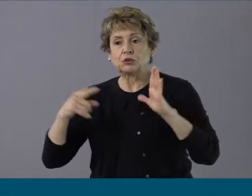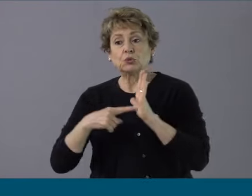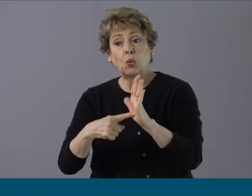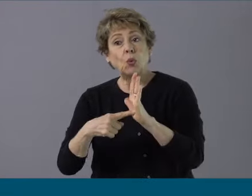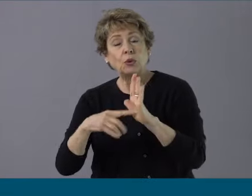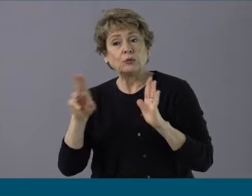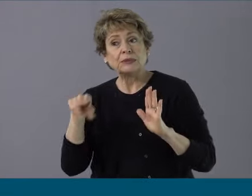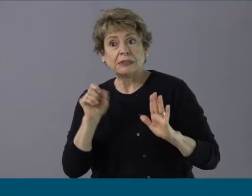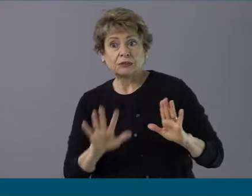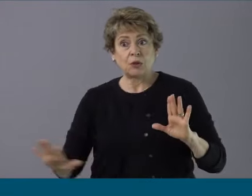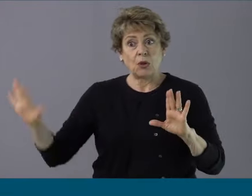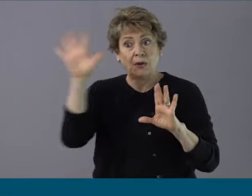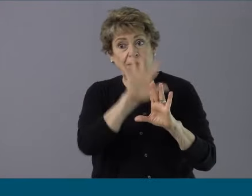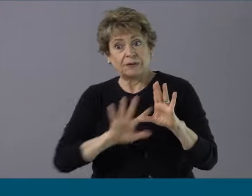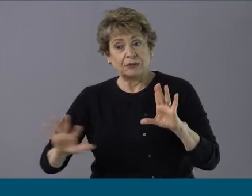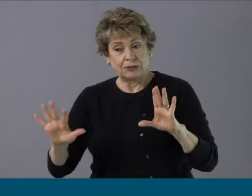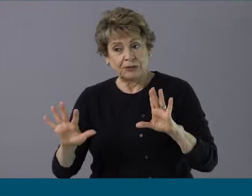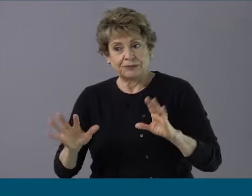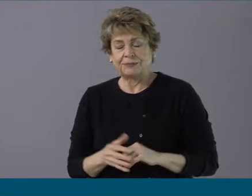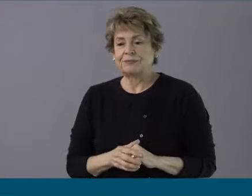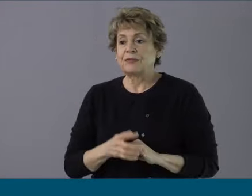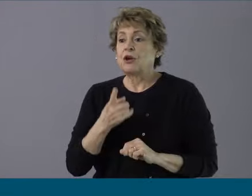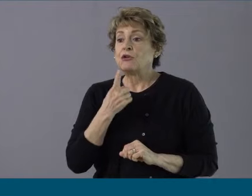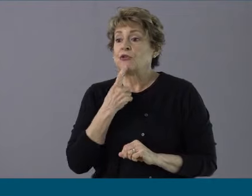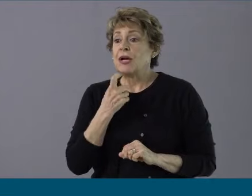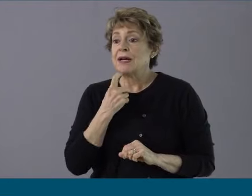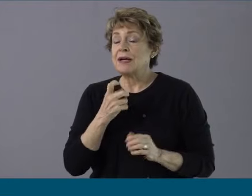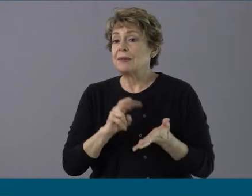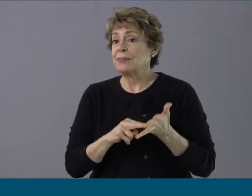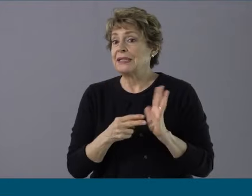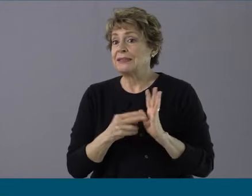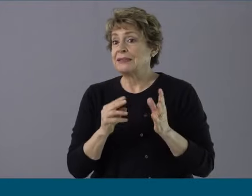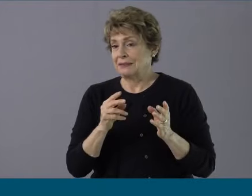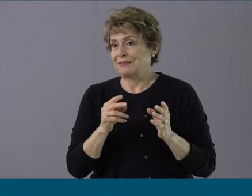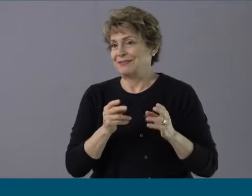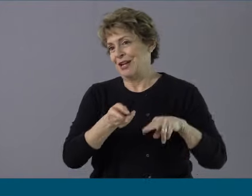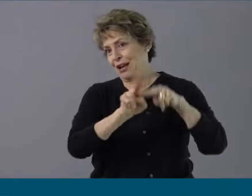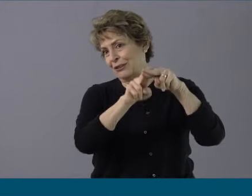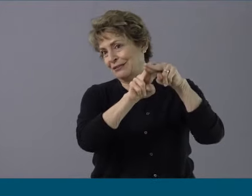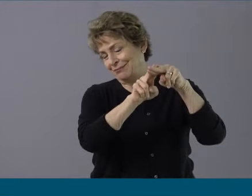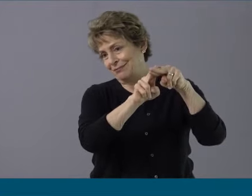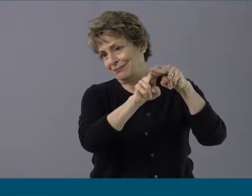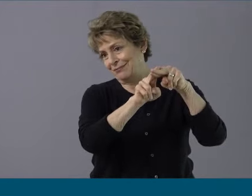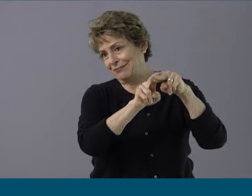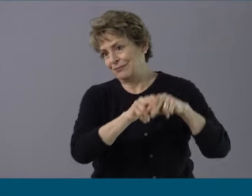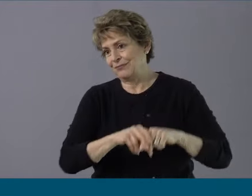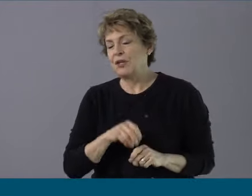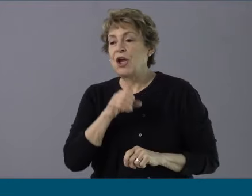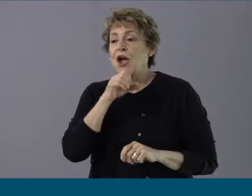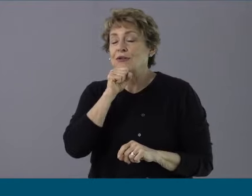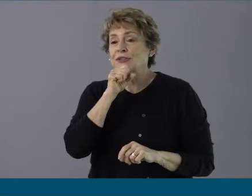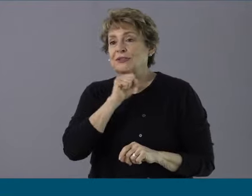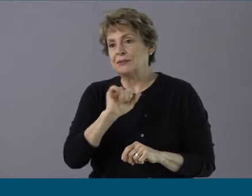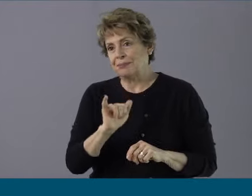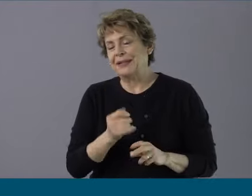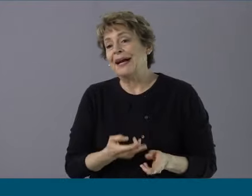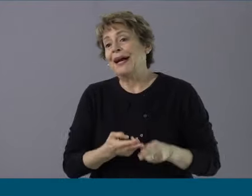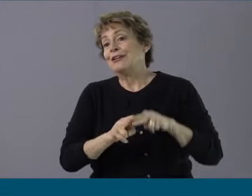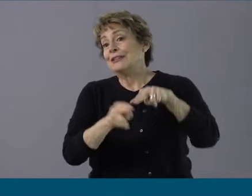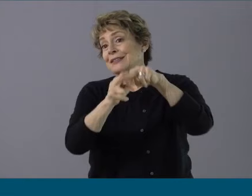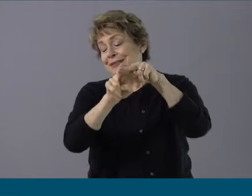cases are increasing, along with orange. Blue is where they're decreasing, and yellow is where they